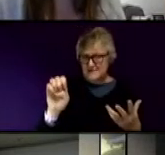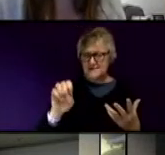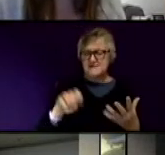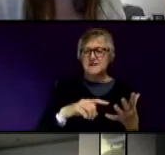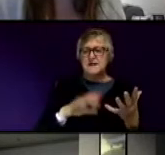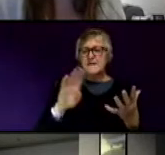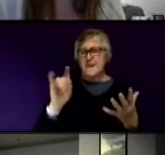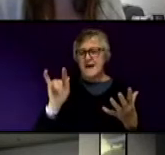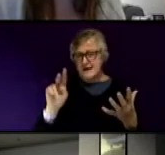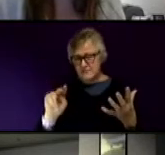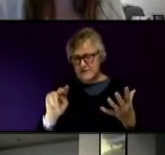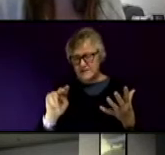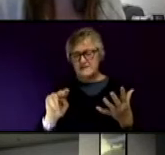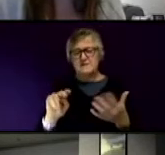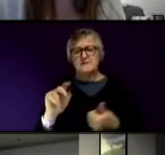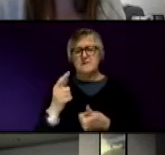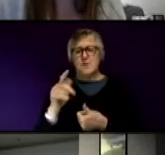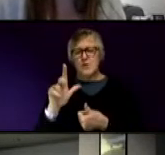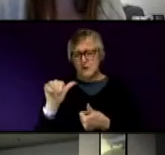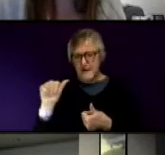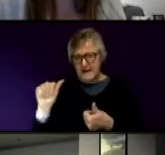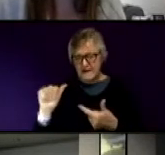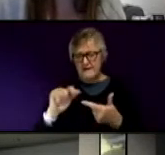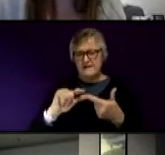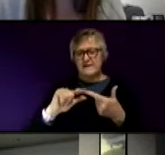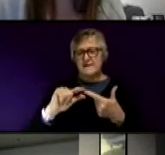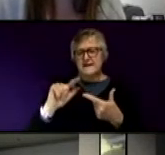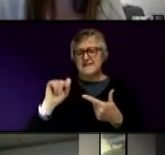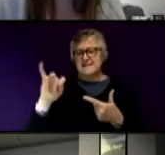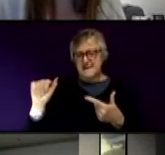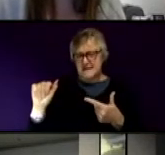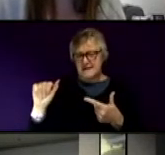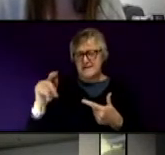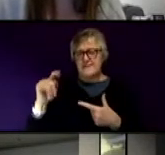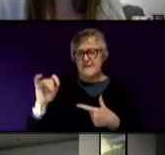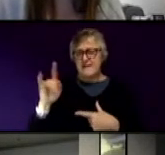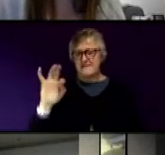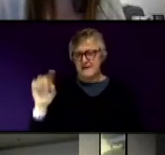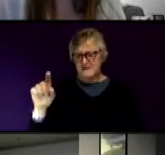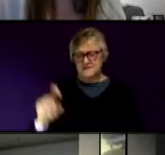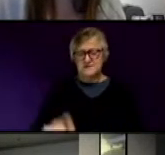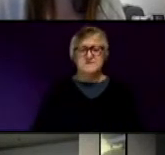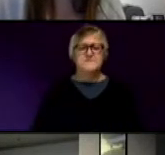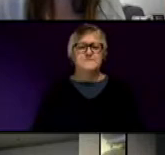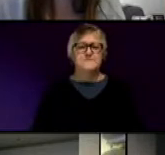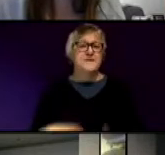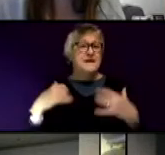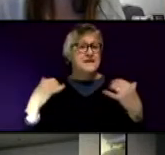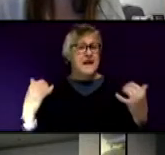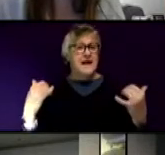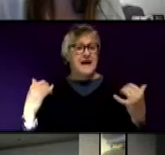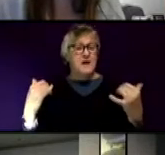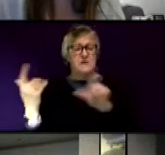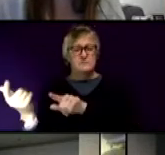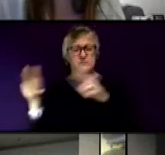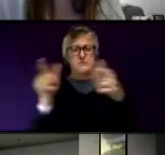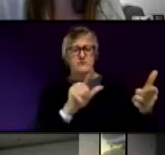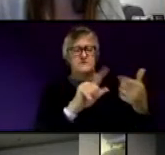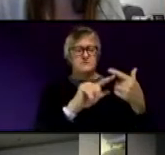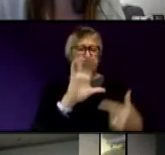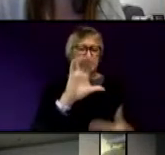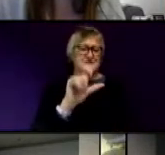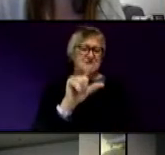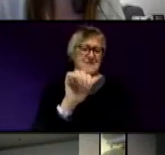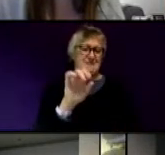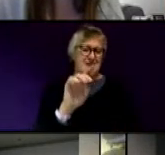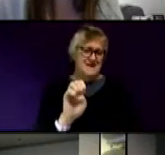Byron Vaughn, Gloria Canson, and Tia Palafox. Now I'm going to turn it over to Celeste Carey, who's going to